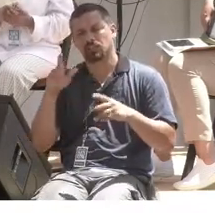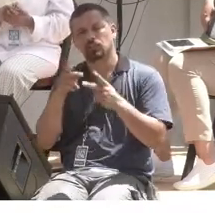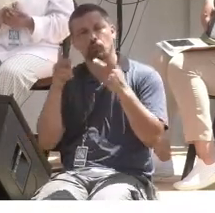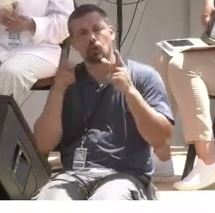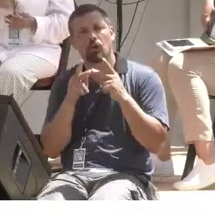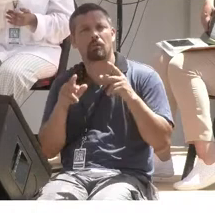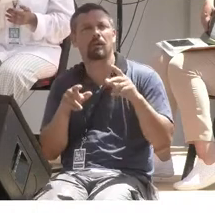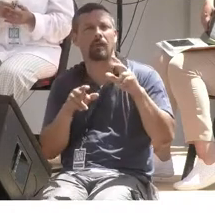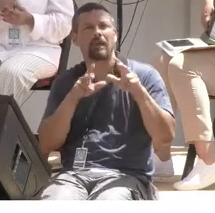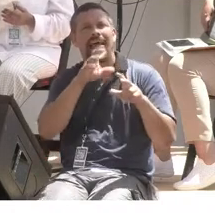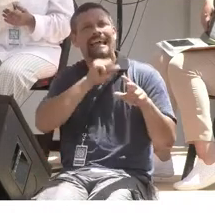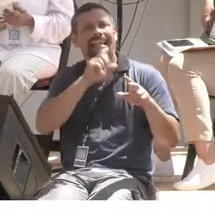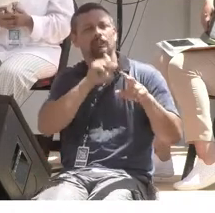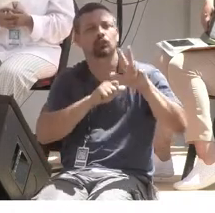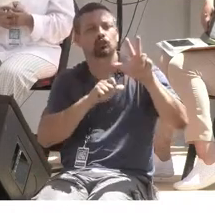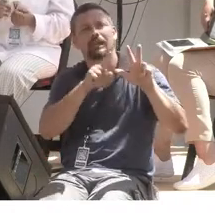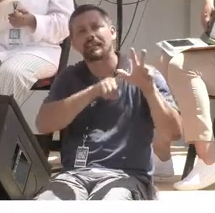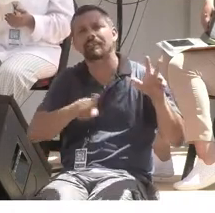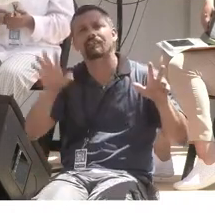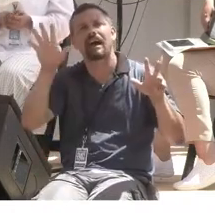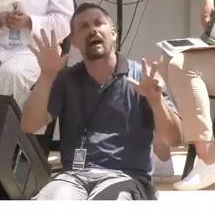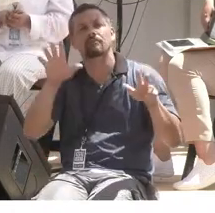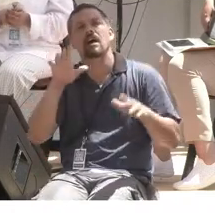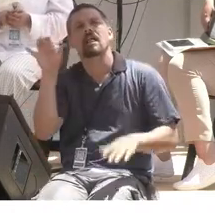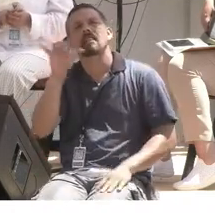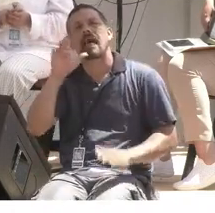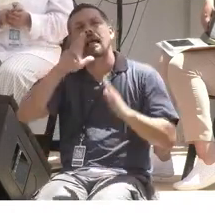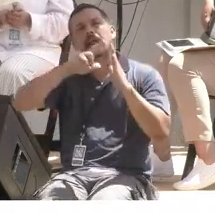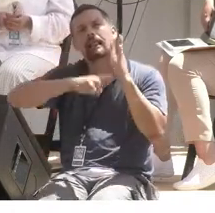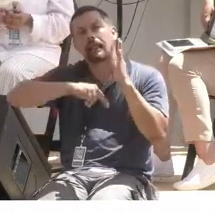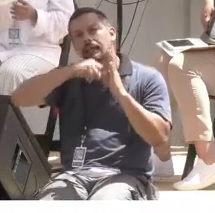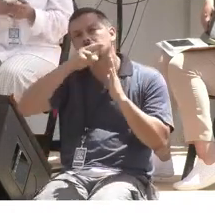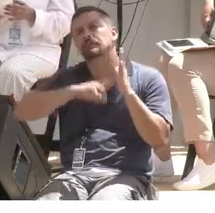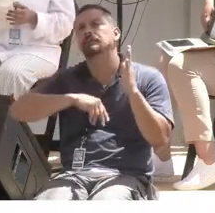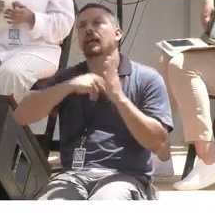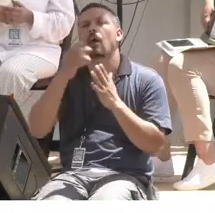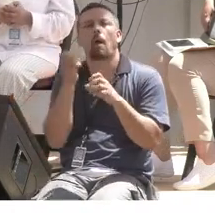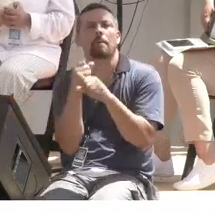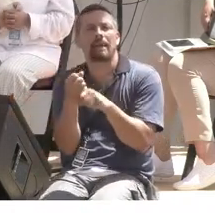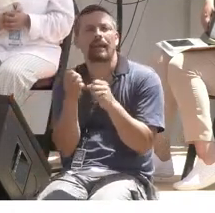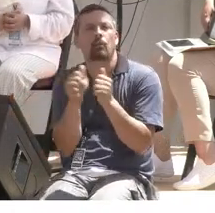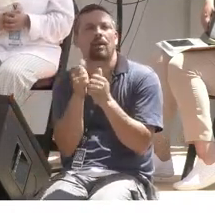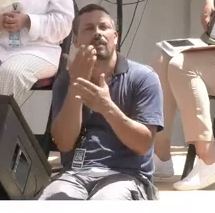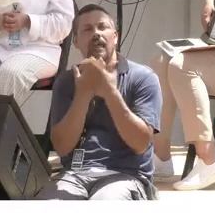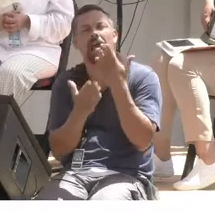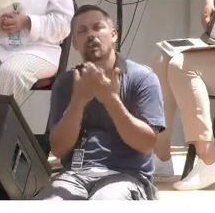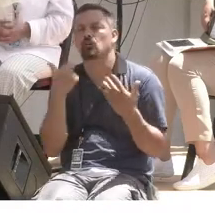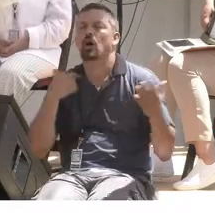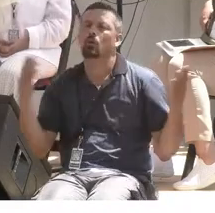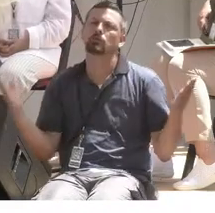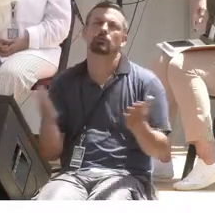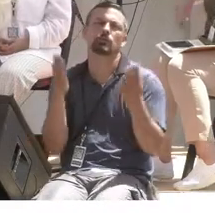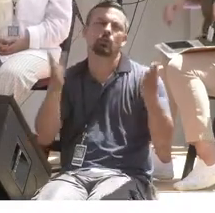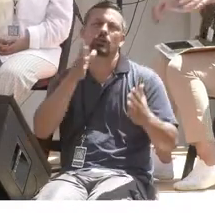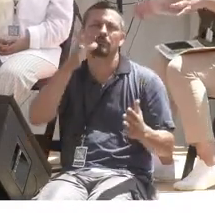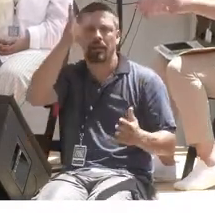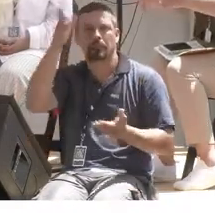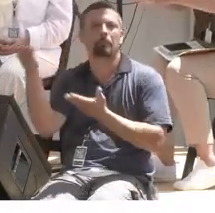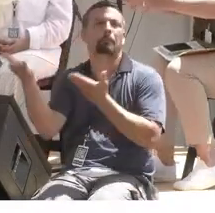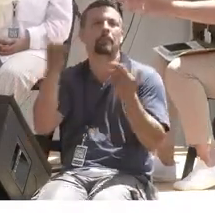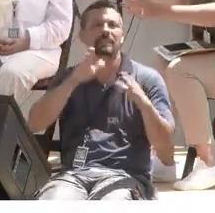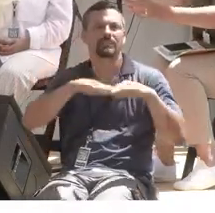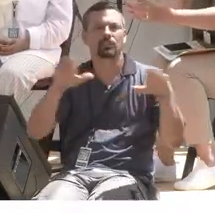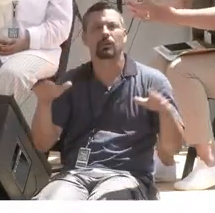5 or 3 years, like for glazing or for creating things with their hands. And I always encourage parents to do that. And also, I